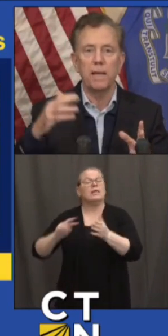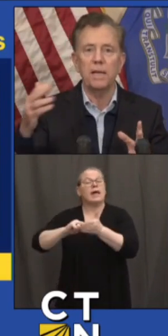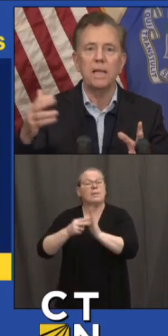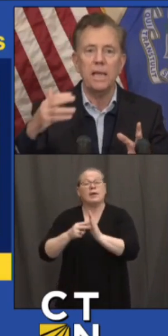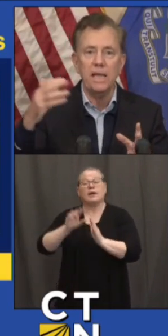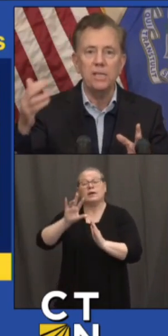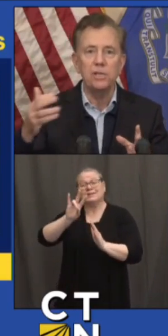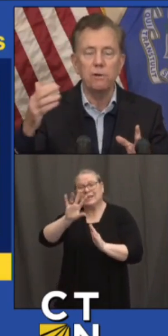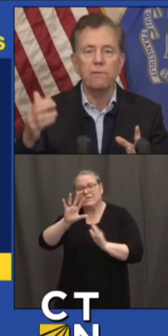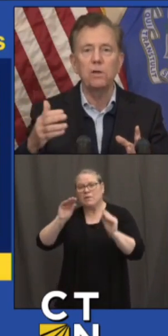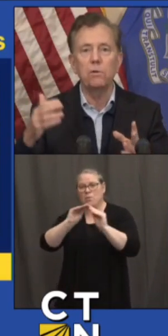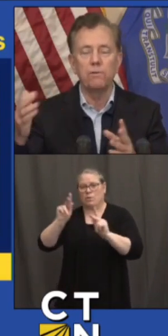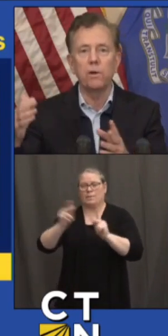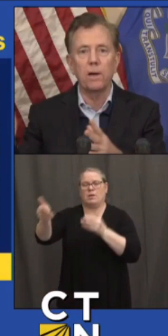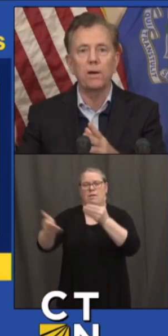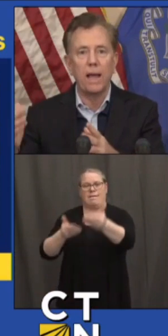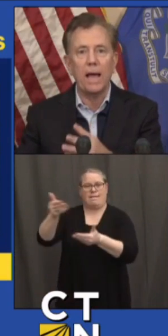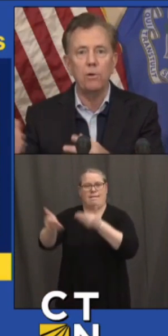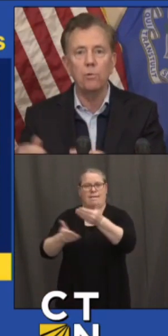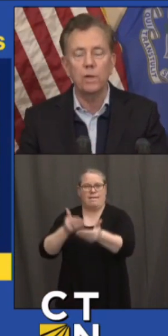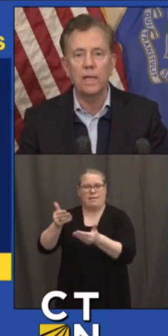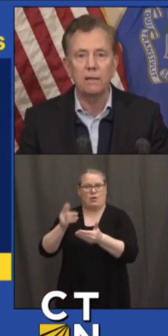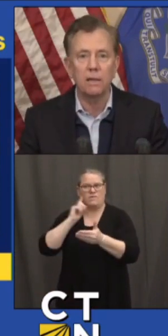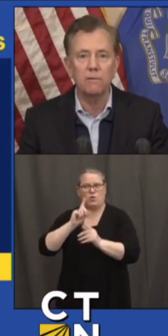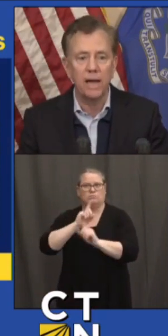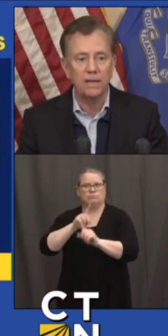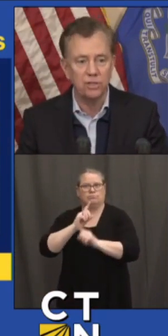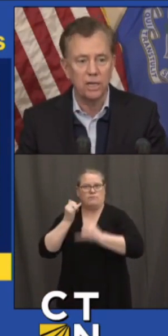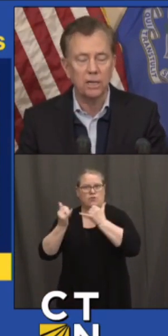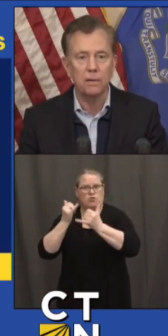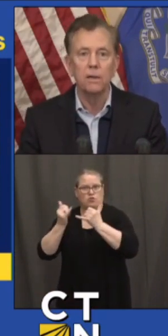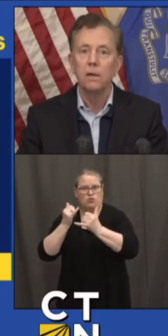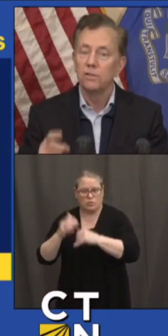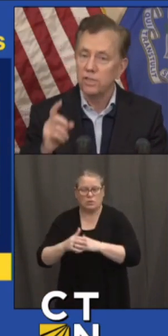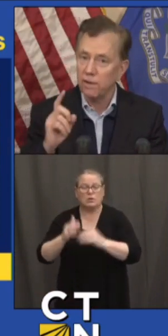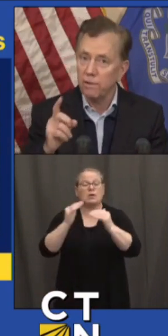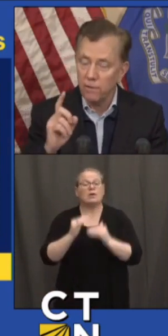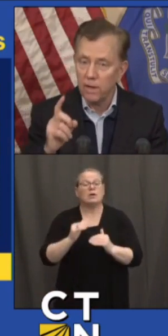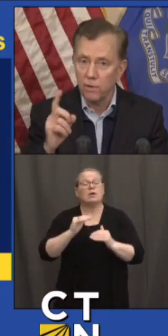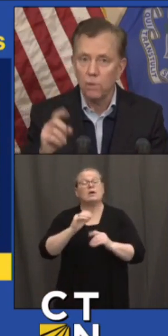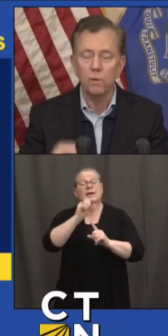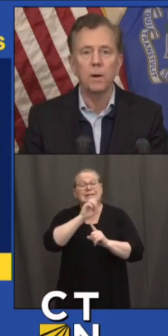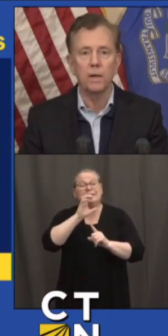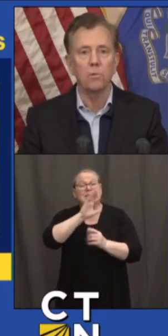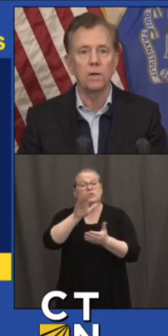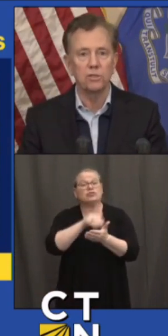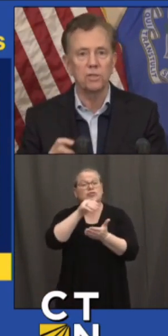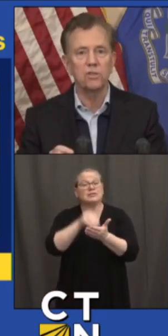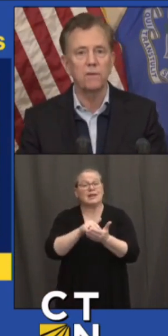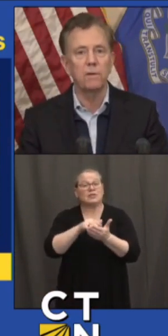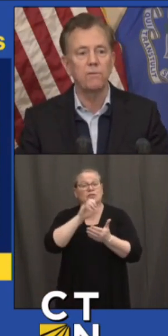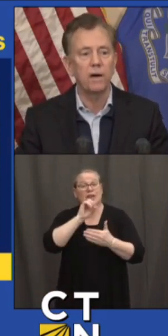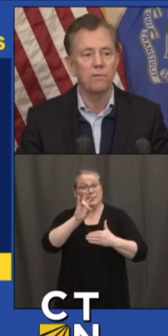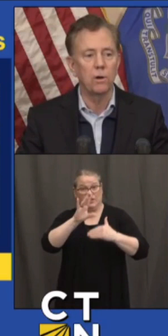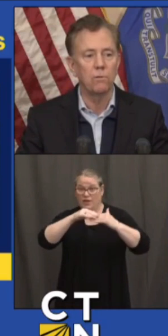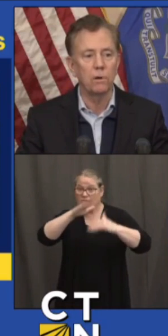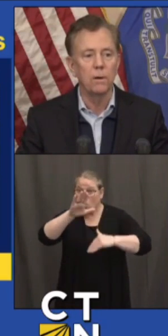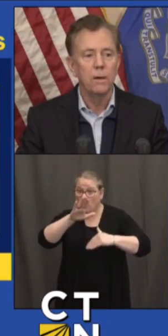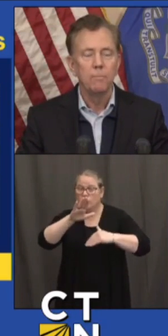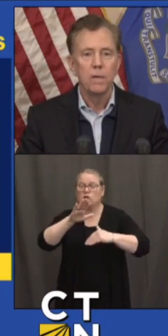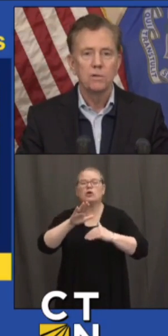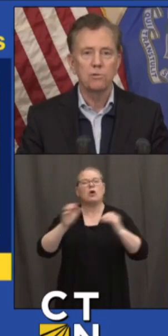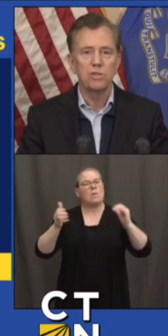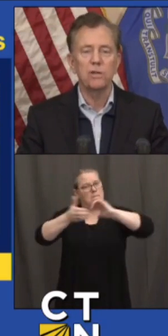centers, making it easier for you to figure out how you can get vaccinated. 75 and over, by the way, just 75 and